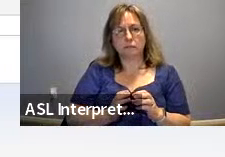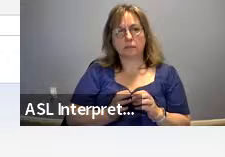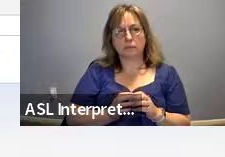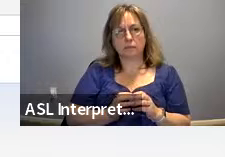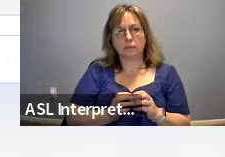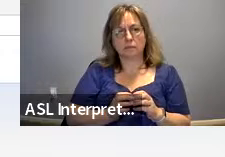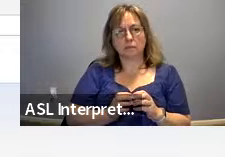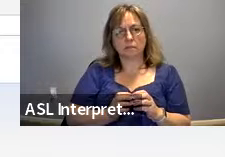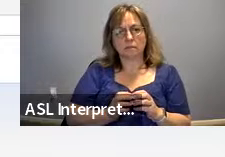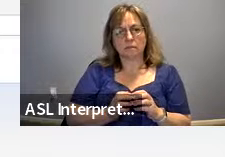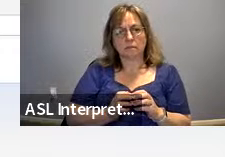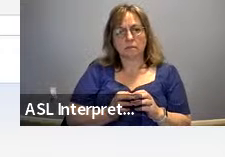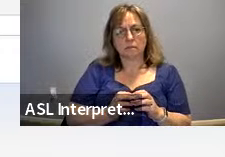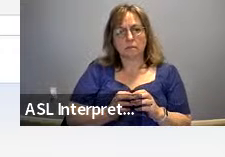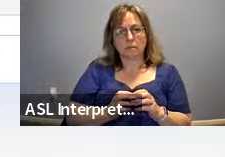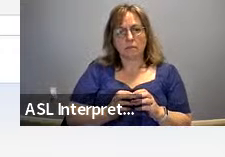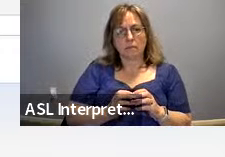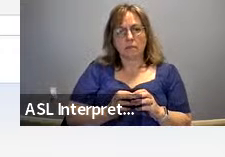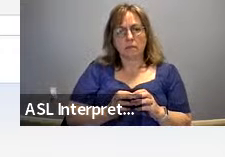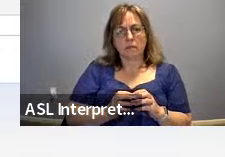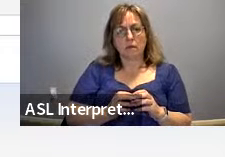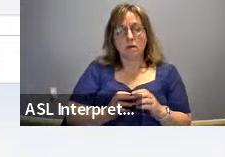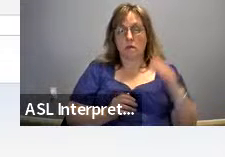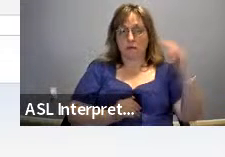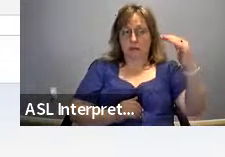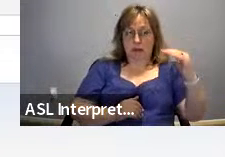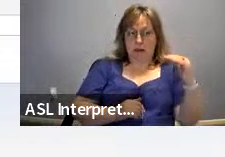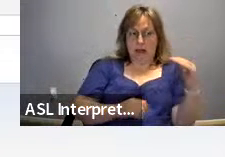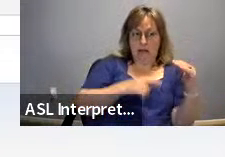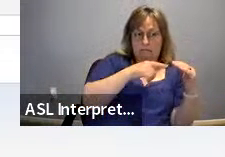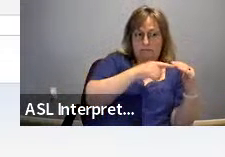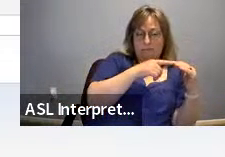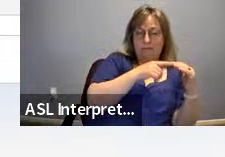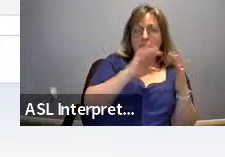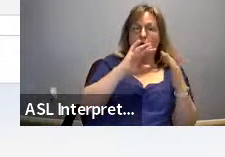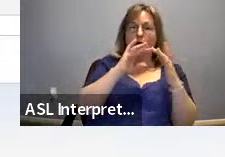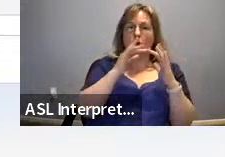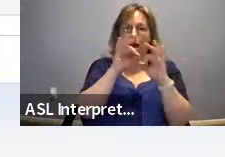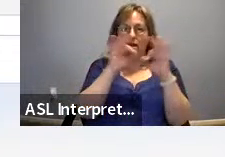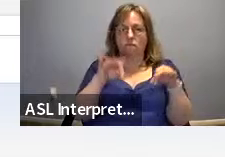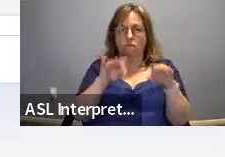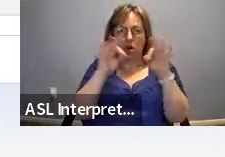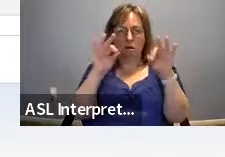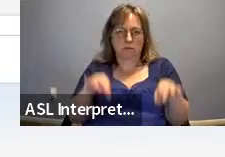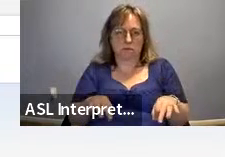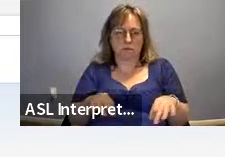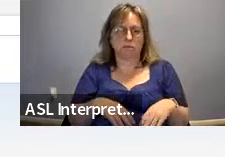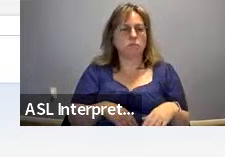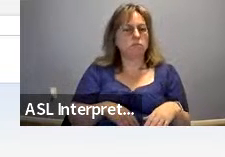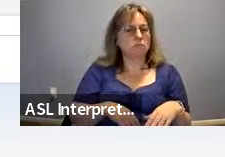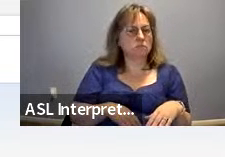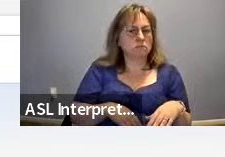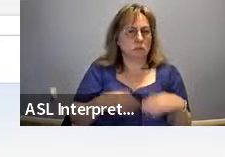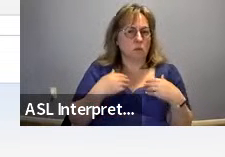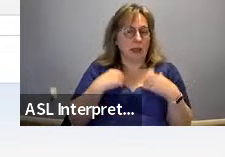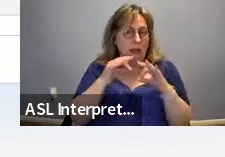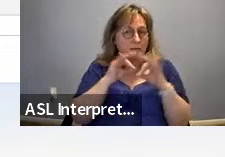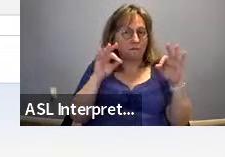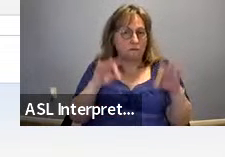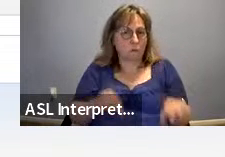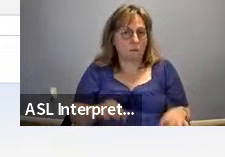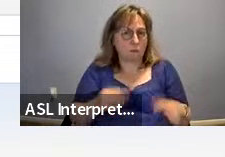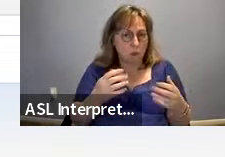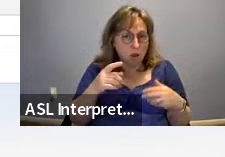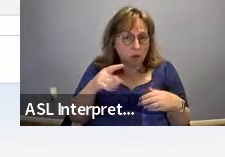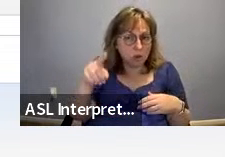next tab is online forms. And what I want to point out here is that we actually have a form that we'd like you to